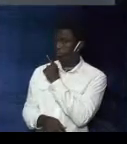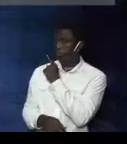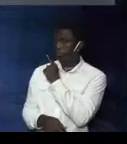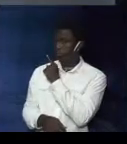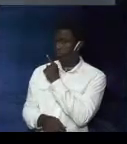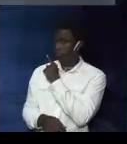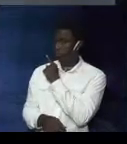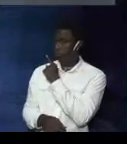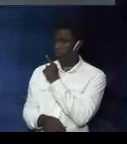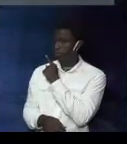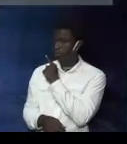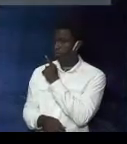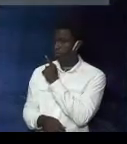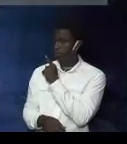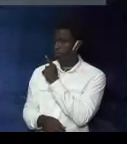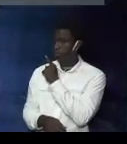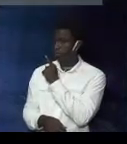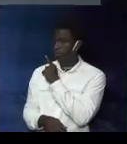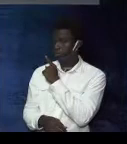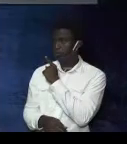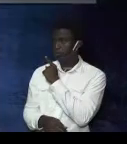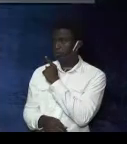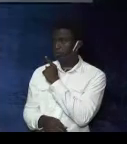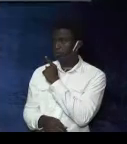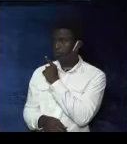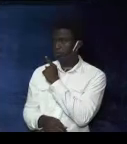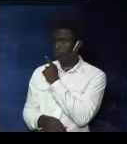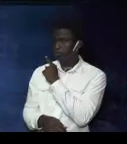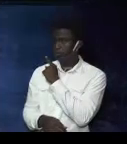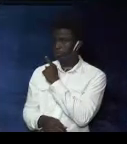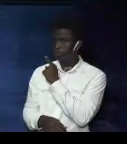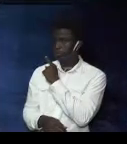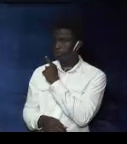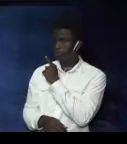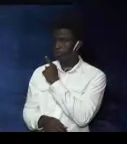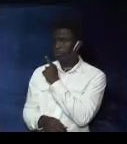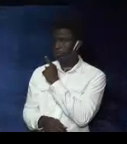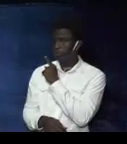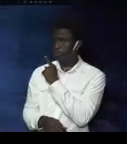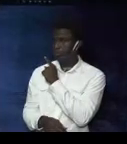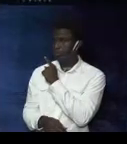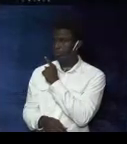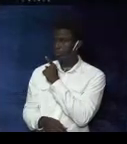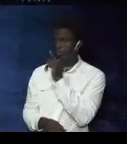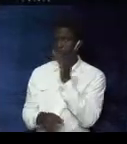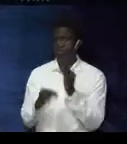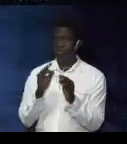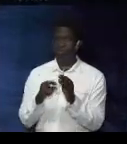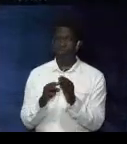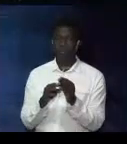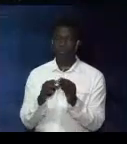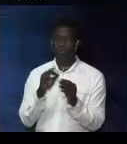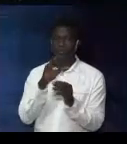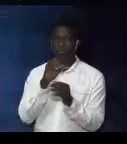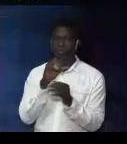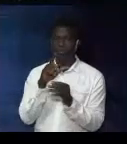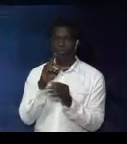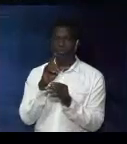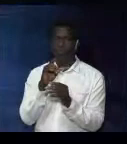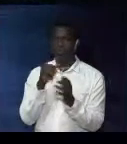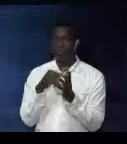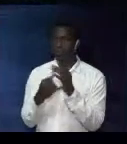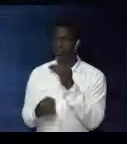This is a rectangle, my friend. So let's find the two lines of symmetry. If I fold it along this line,